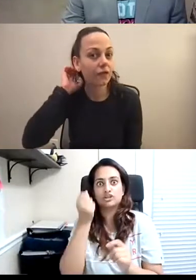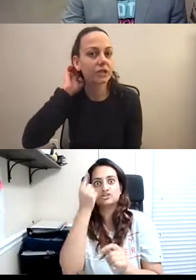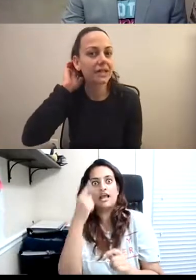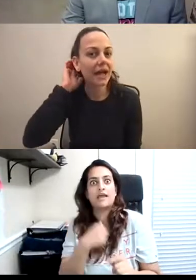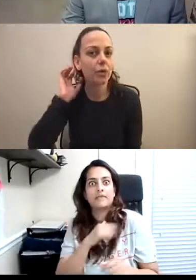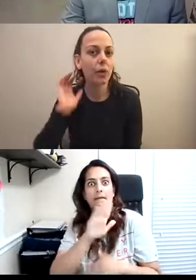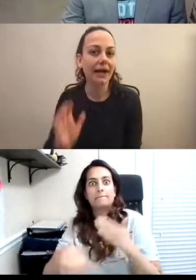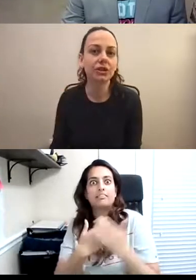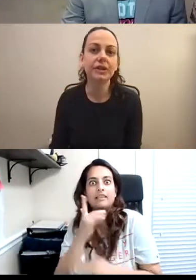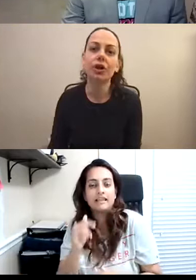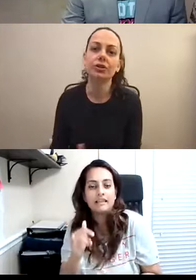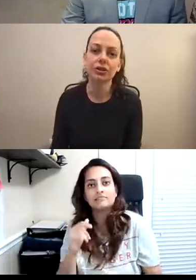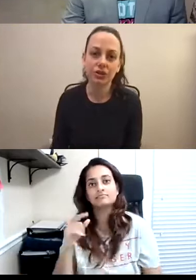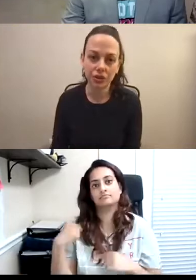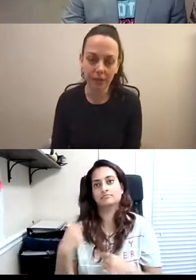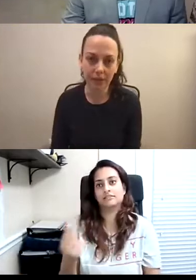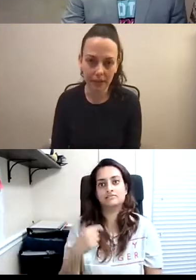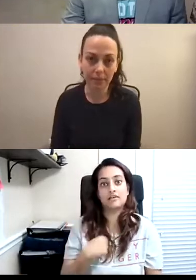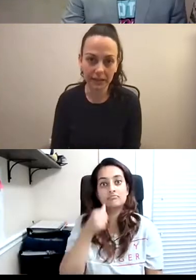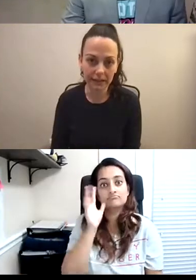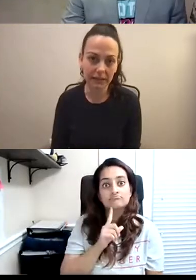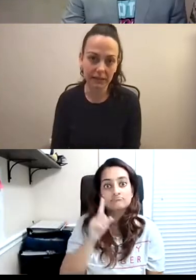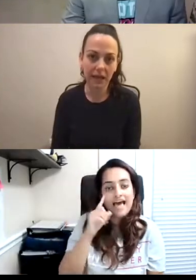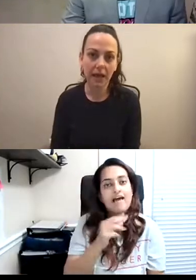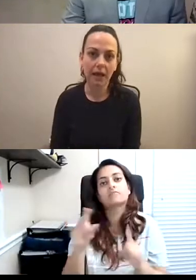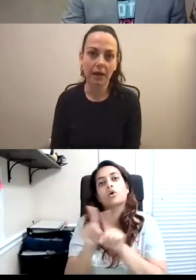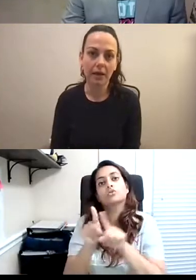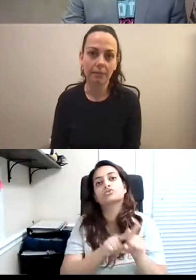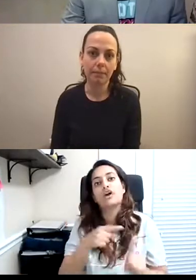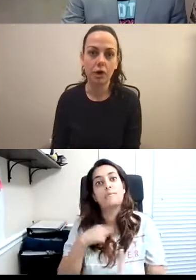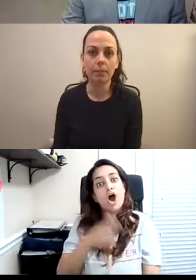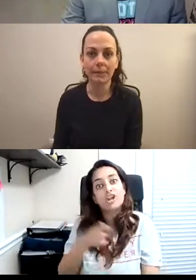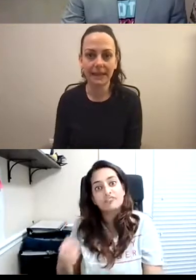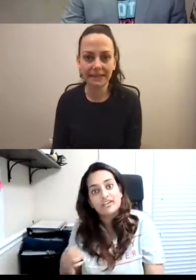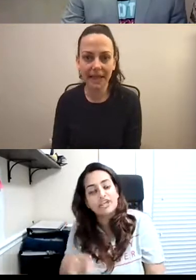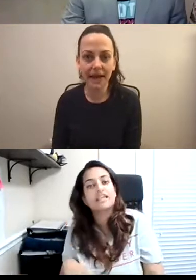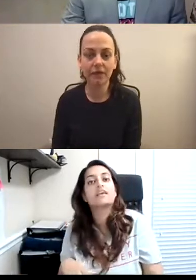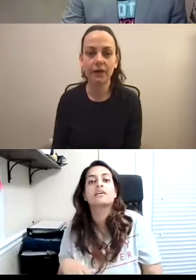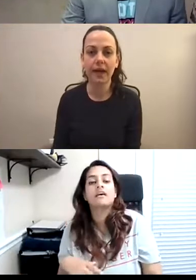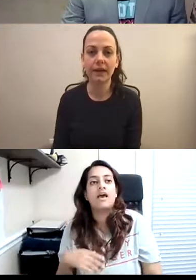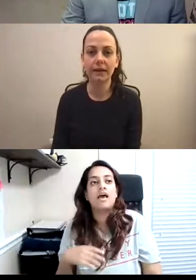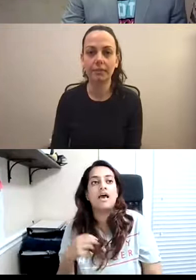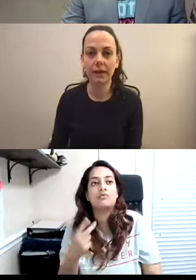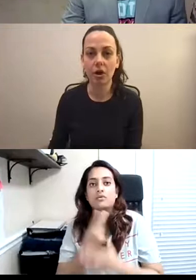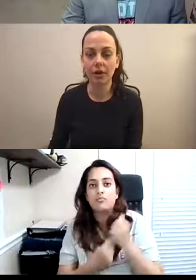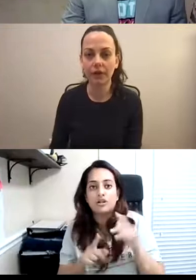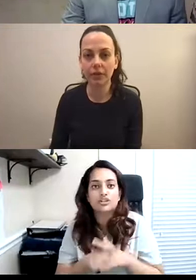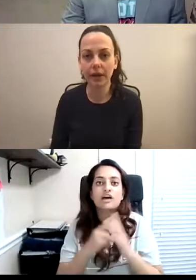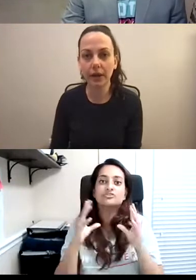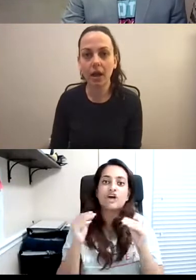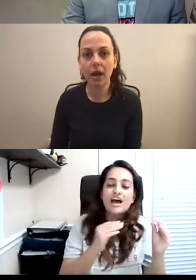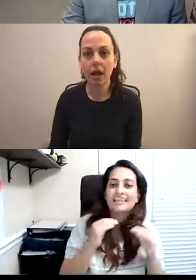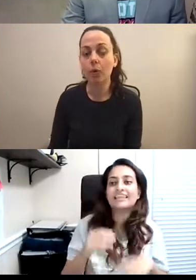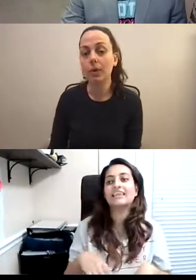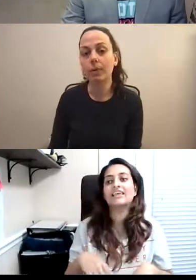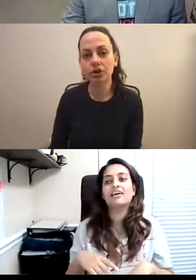the first guy who actually understood me completely, me being deaf and being hard of